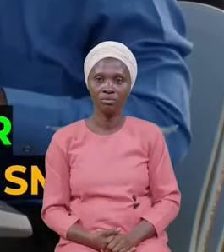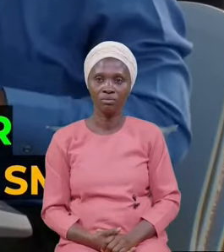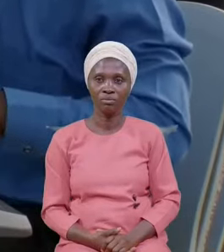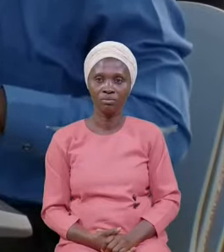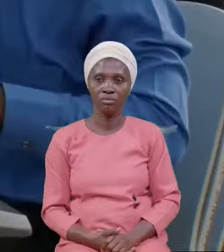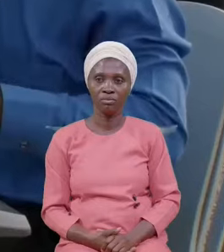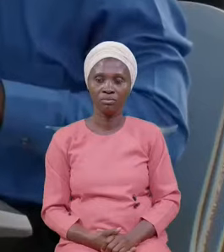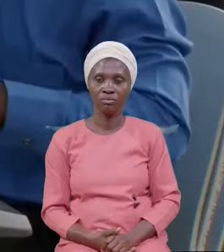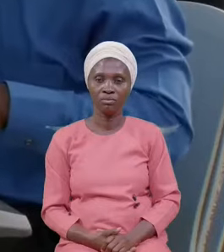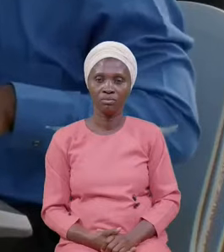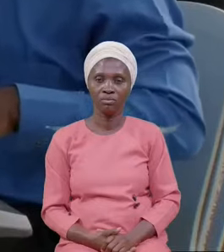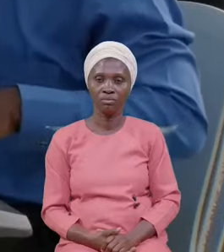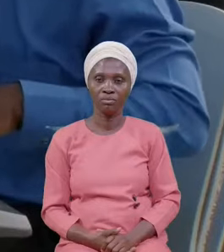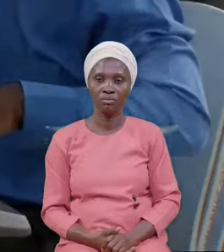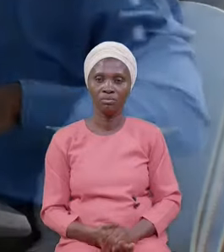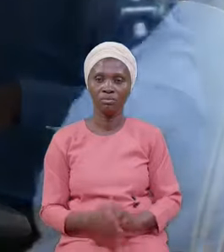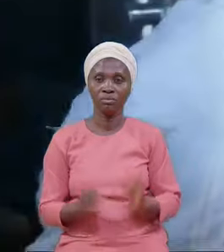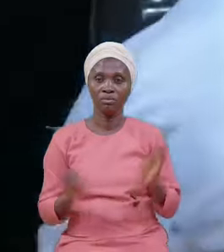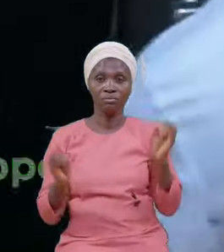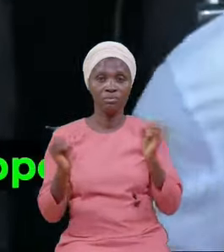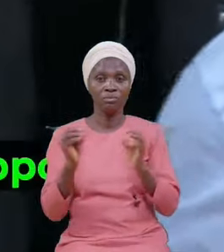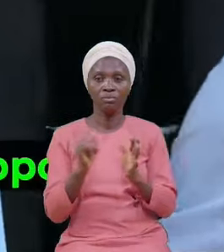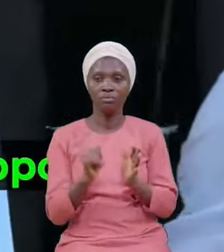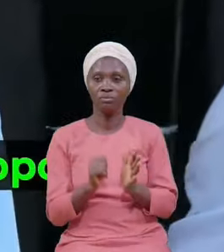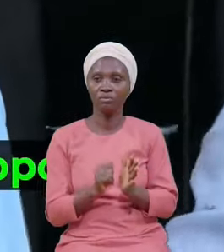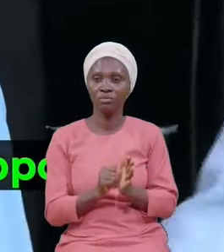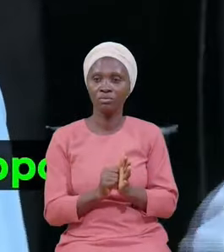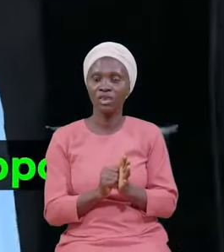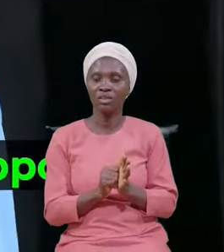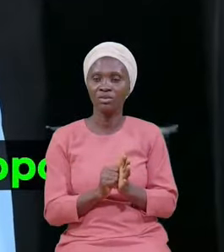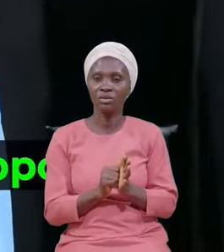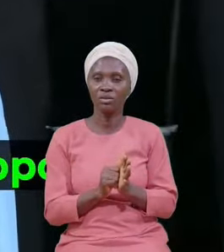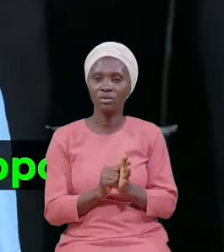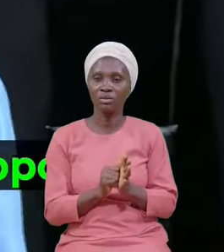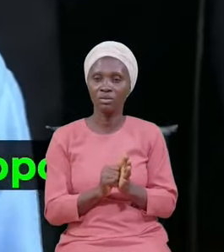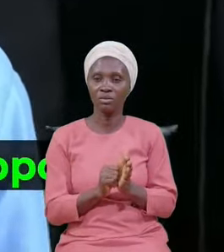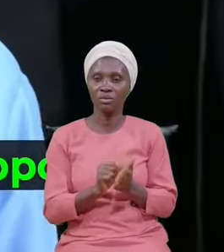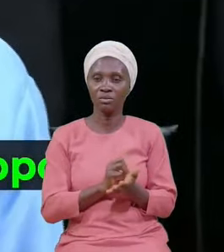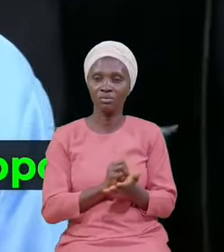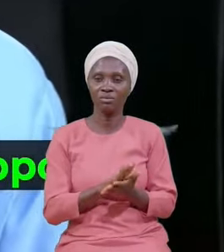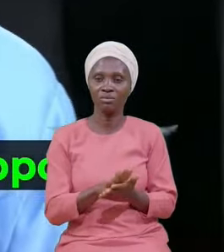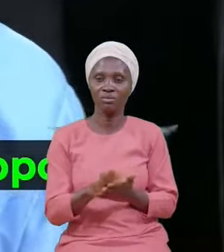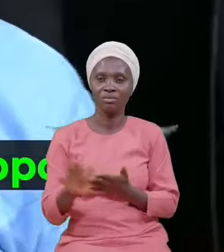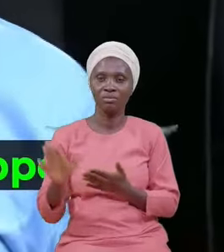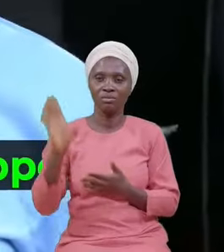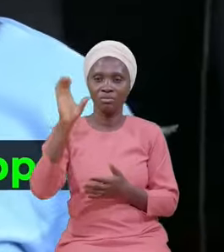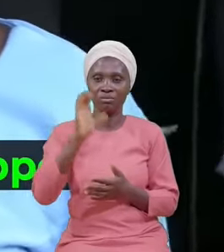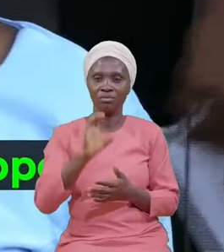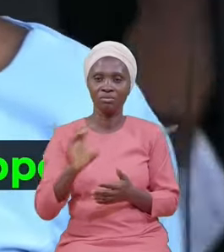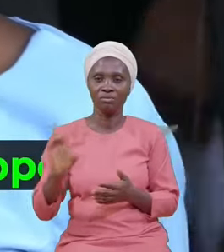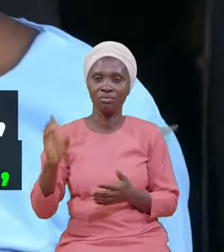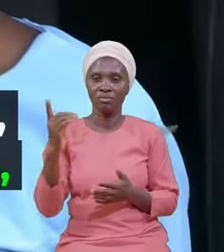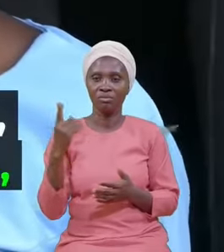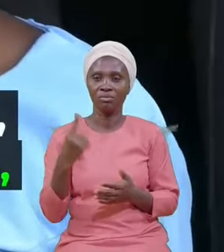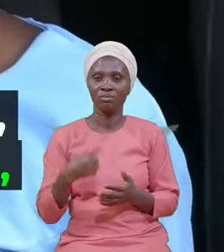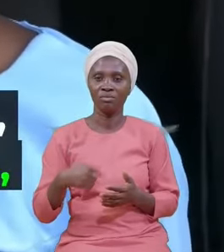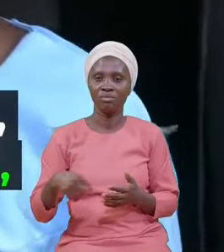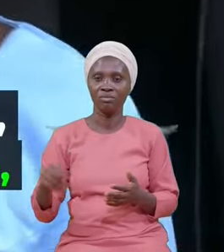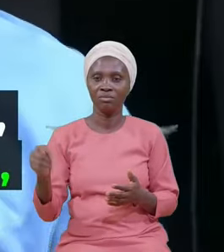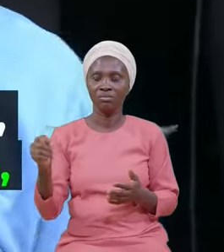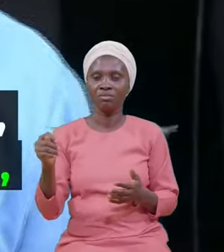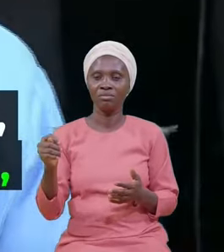oh that ruged cross the selfless bin he